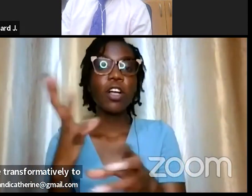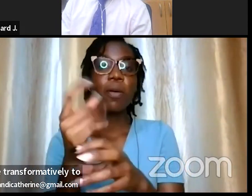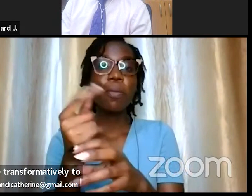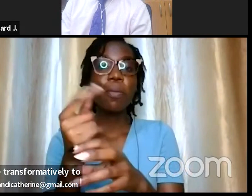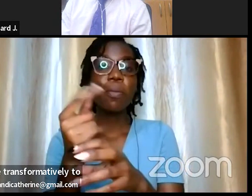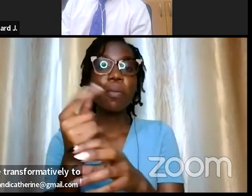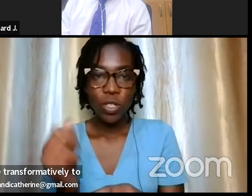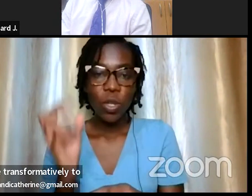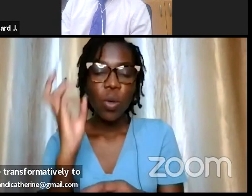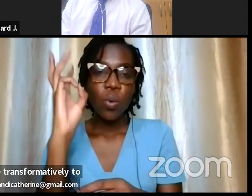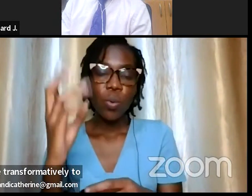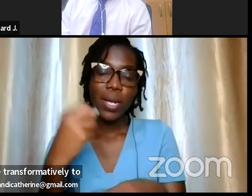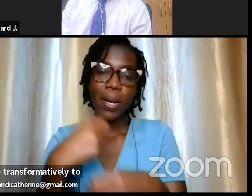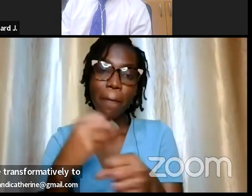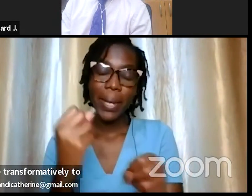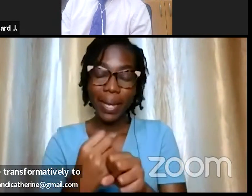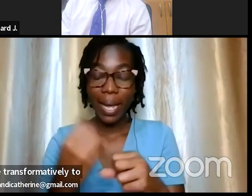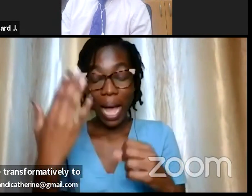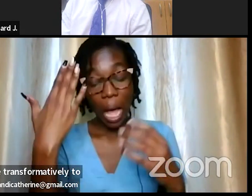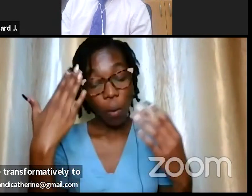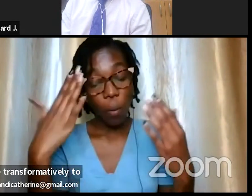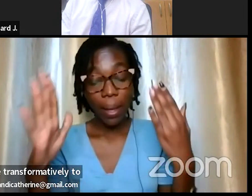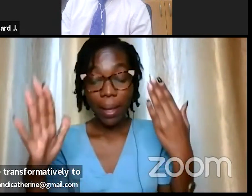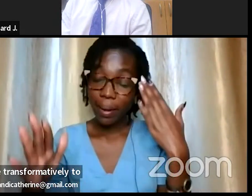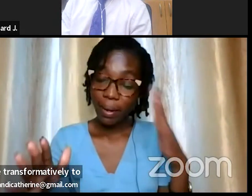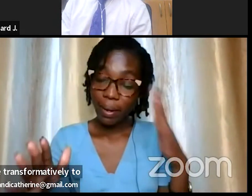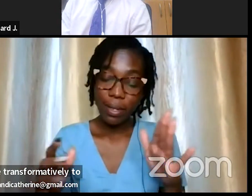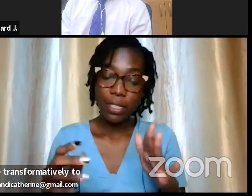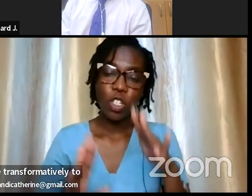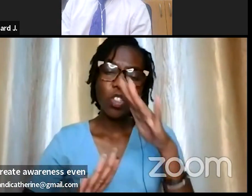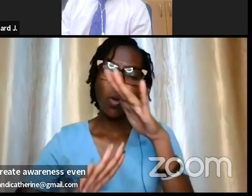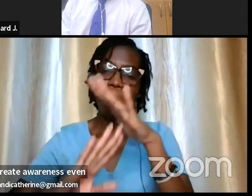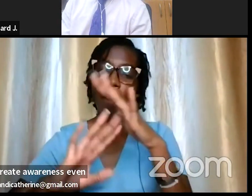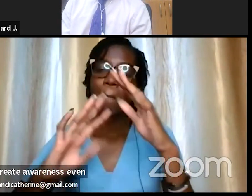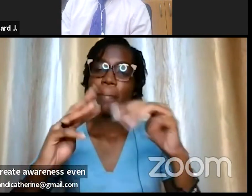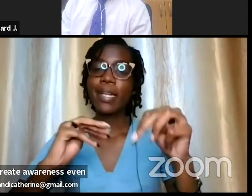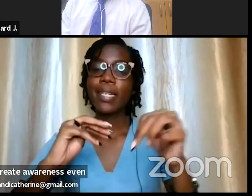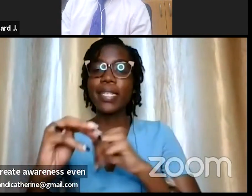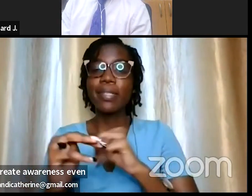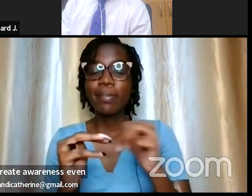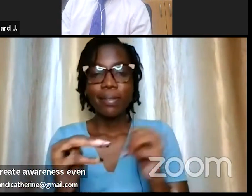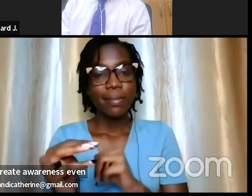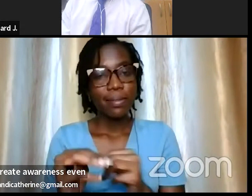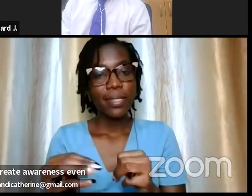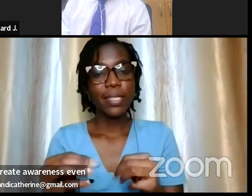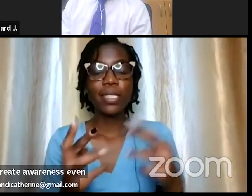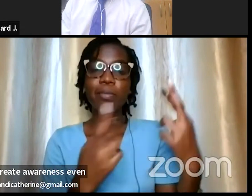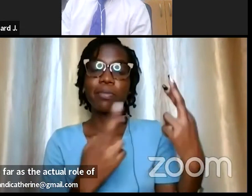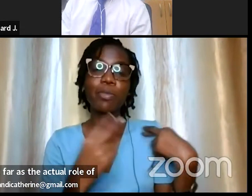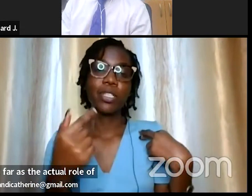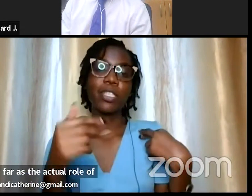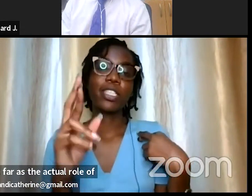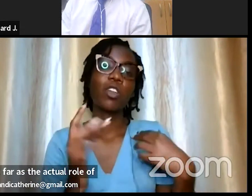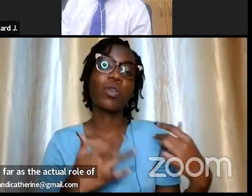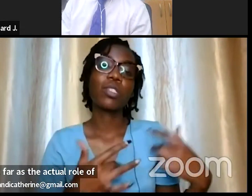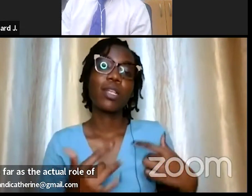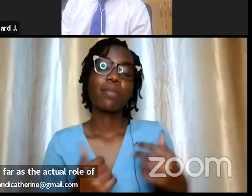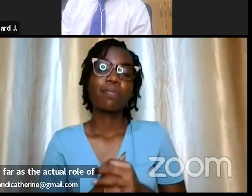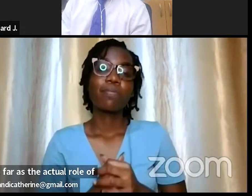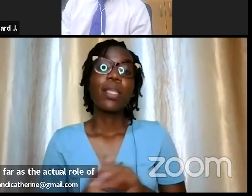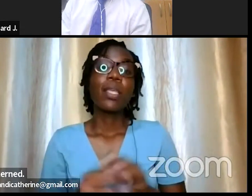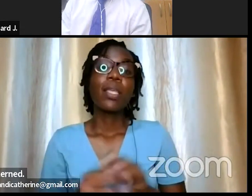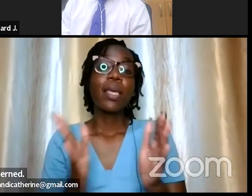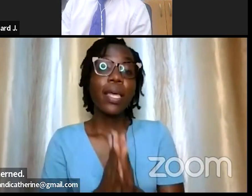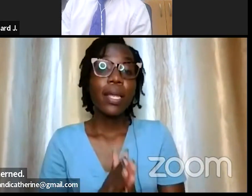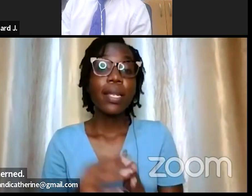will create awareness even through the top management as far as the actual role of the HR is concerned. But then also for my fellow